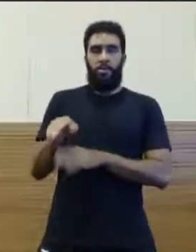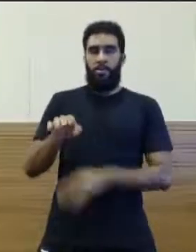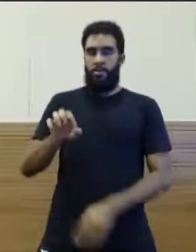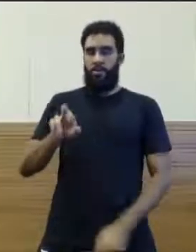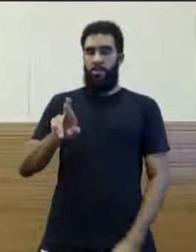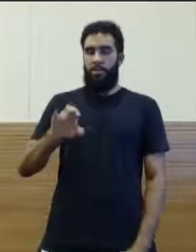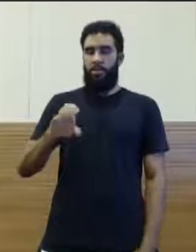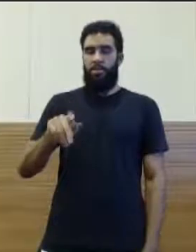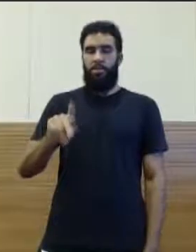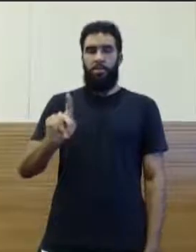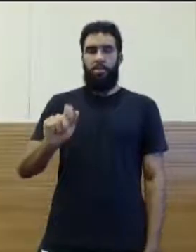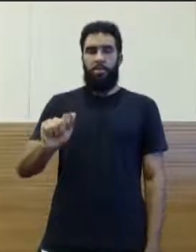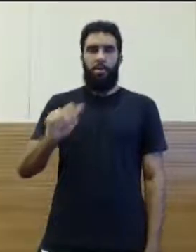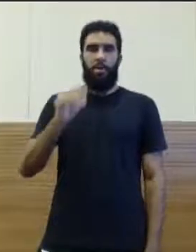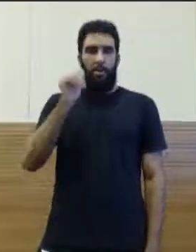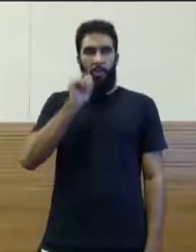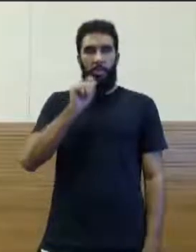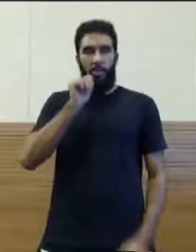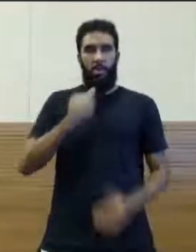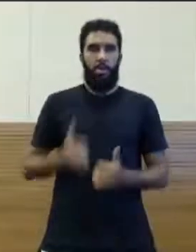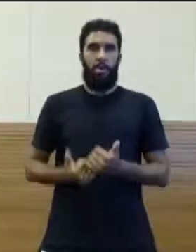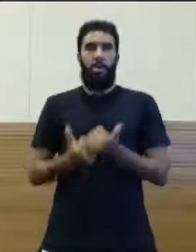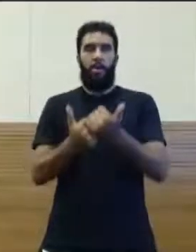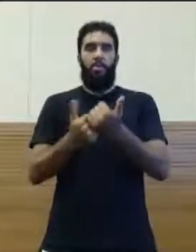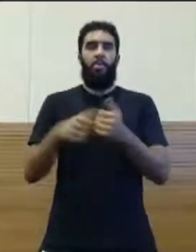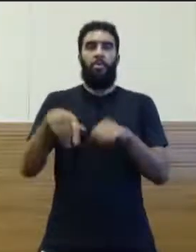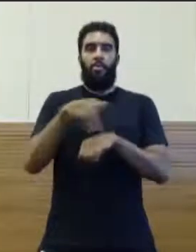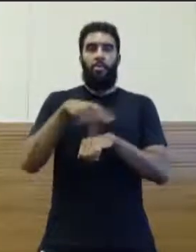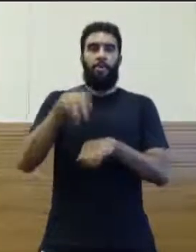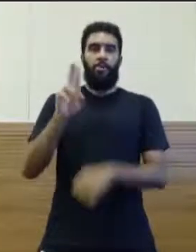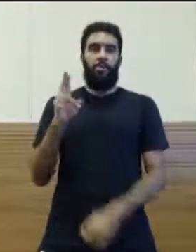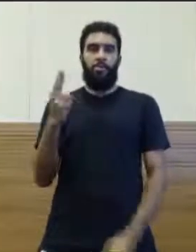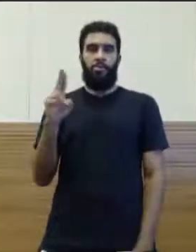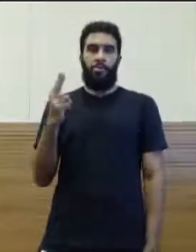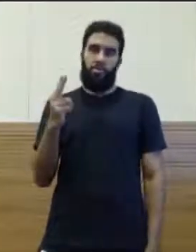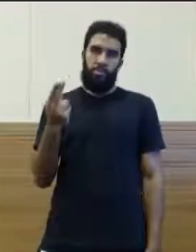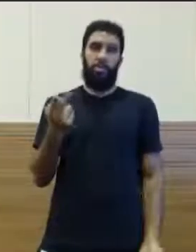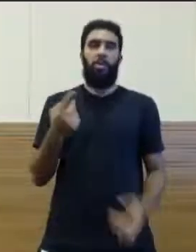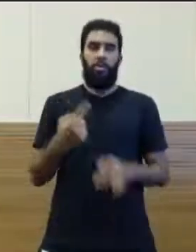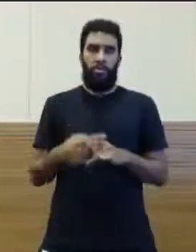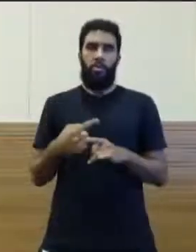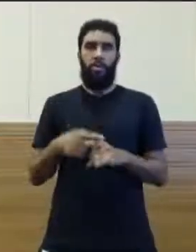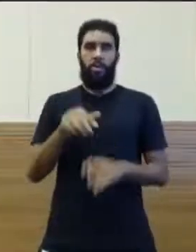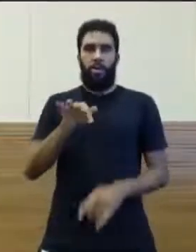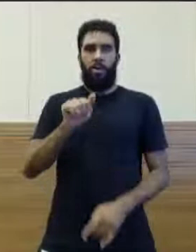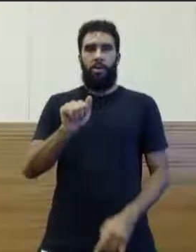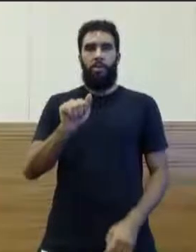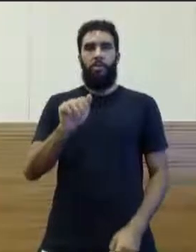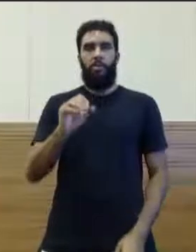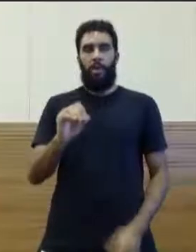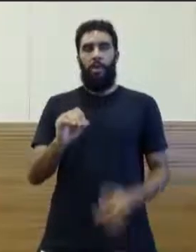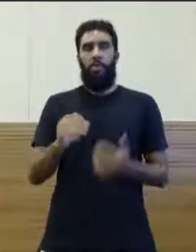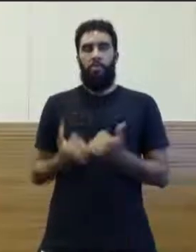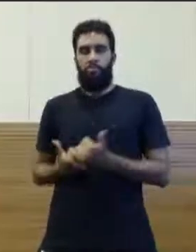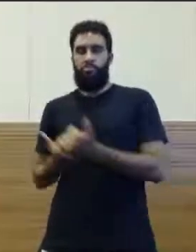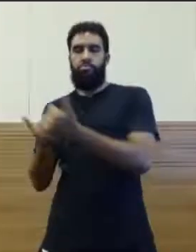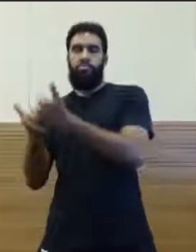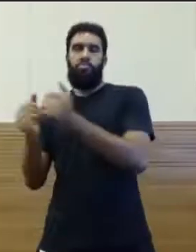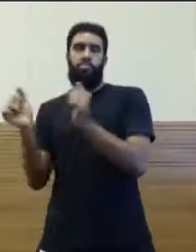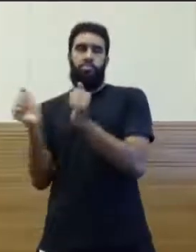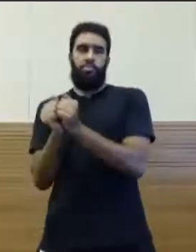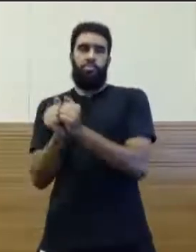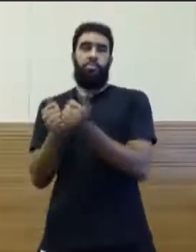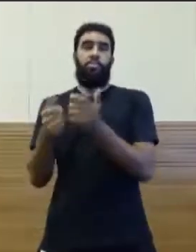And the consultant Erika Mogina, which had supported Uruguay due to FAO in the